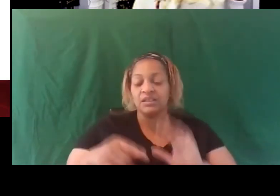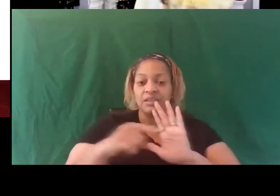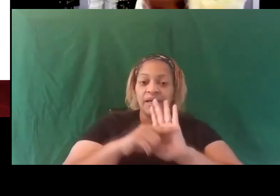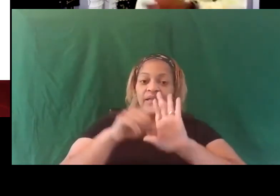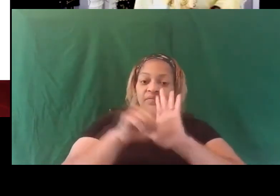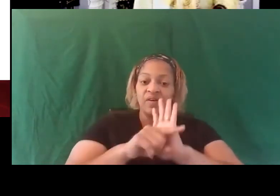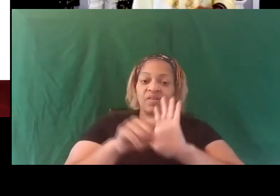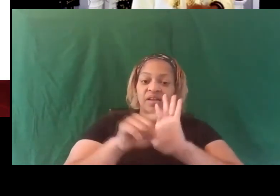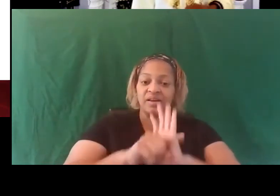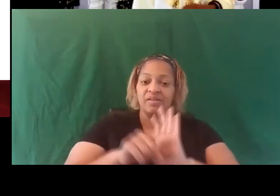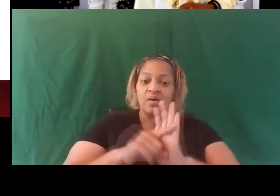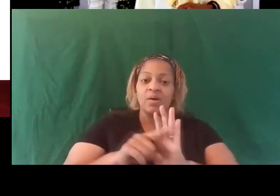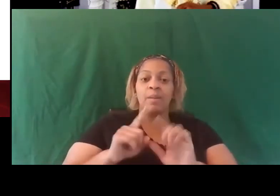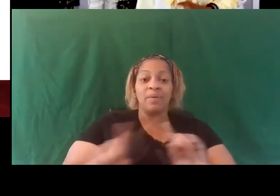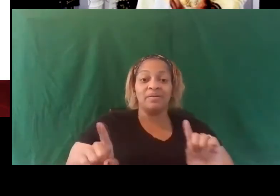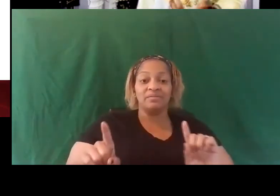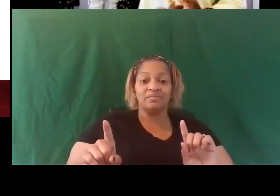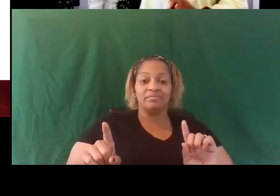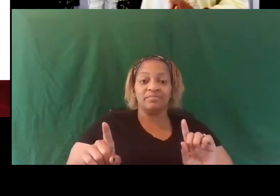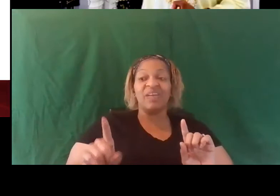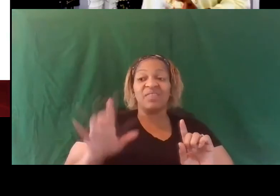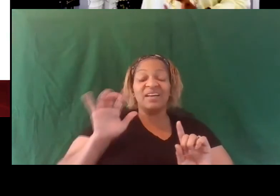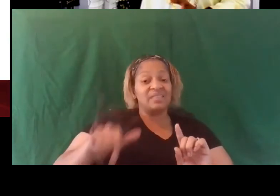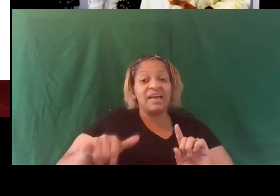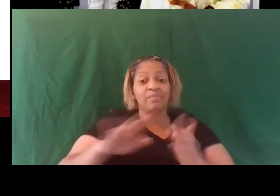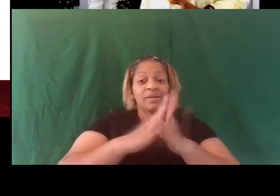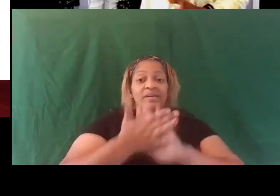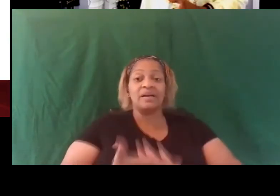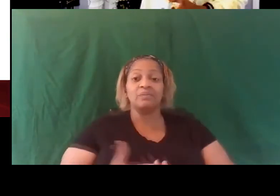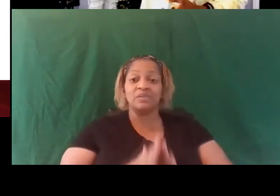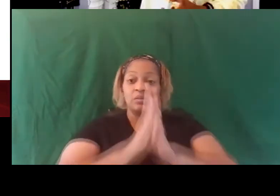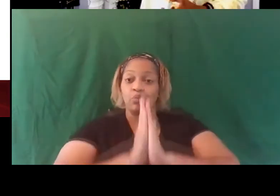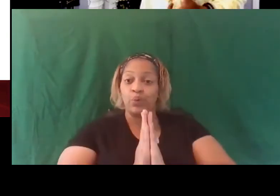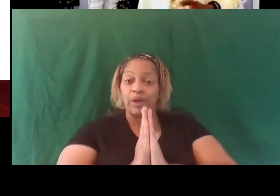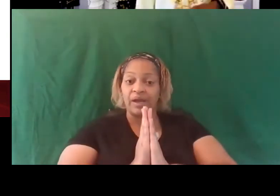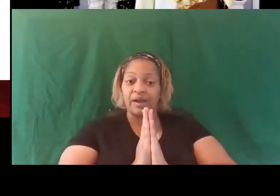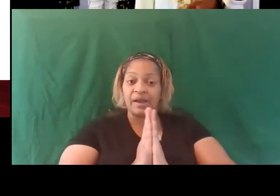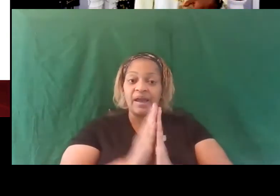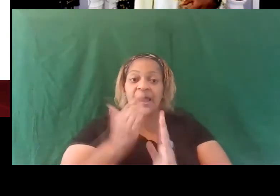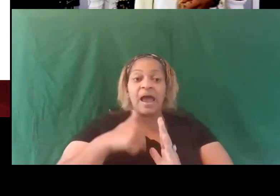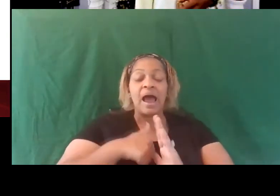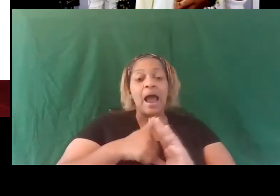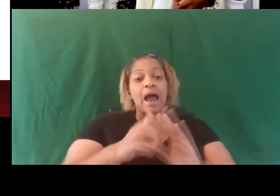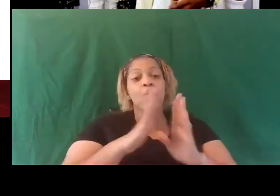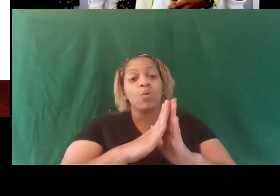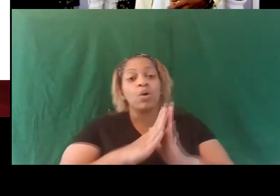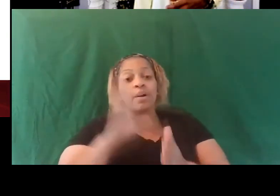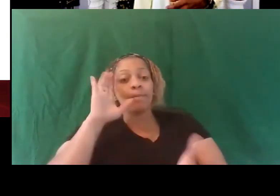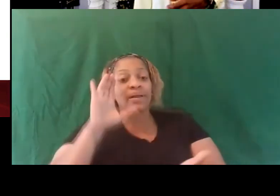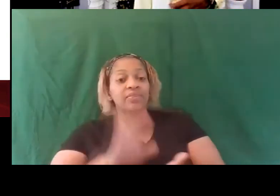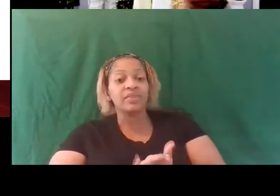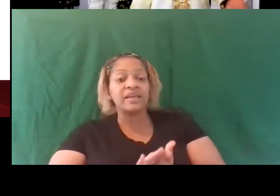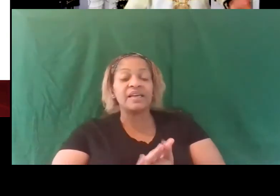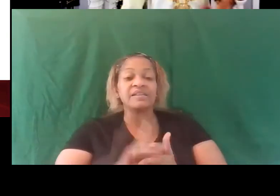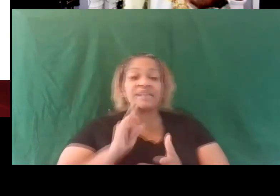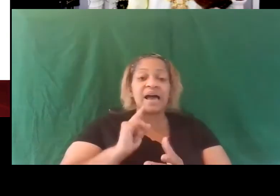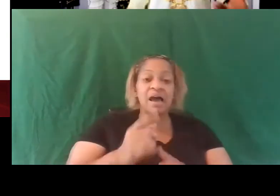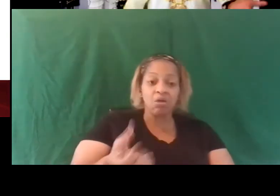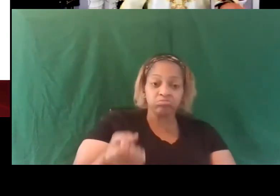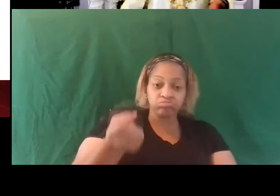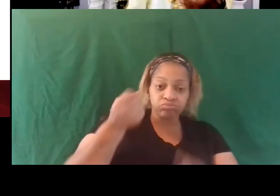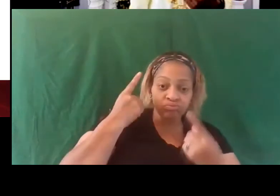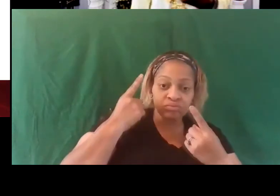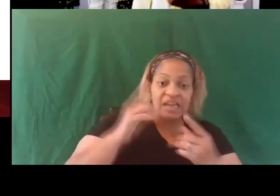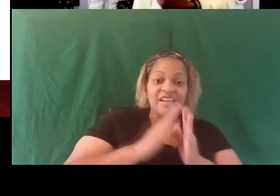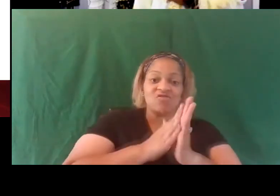but that is our prayer. Our beliefs and conceptions drive our lives. What is the belief? What is